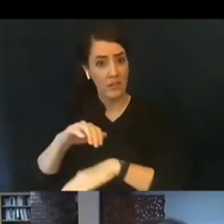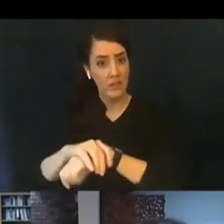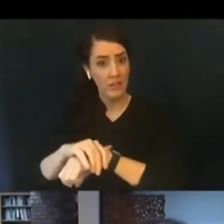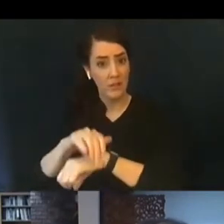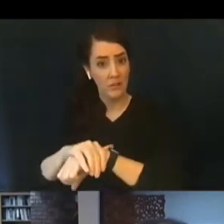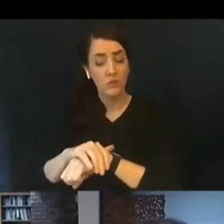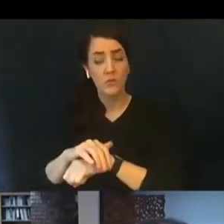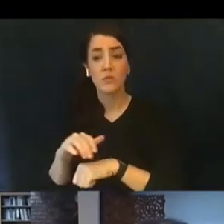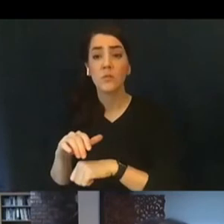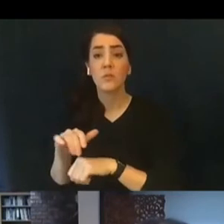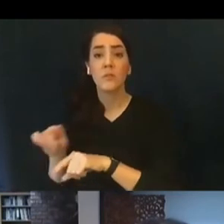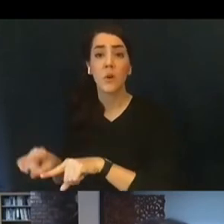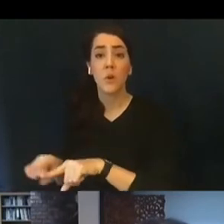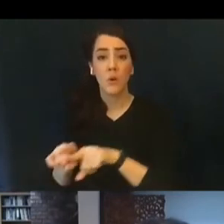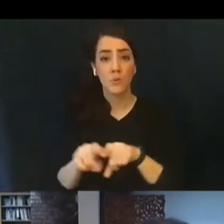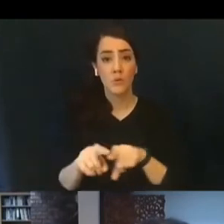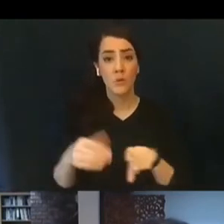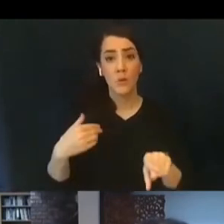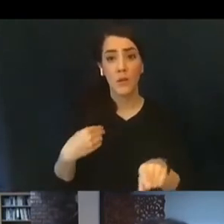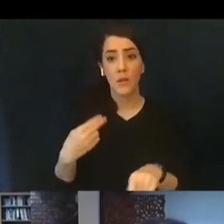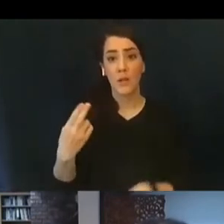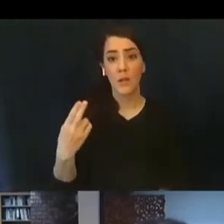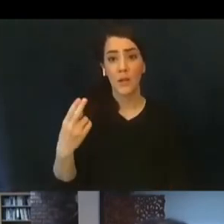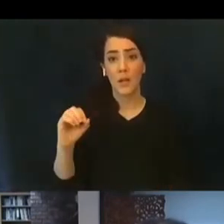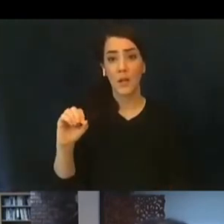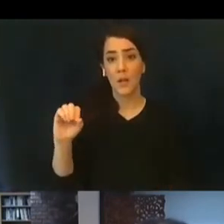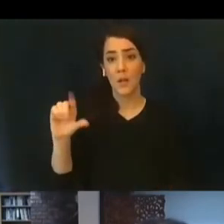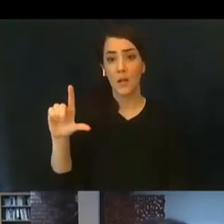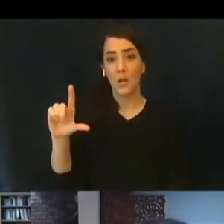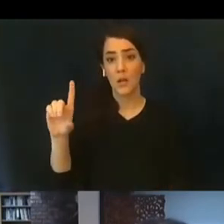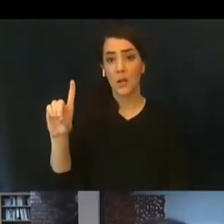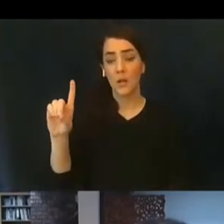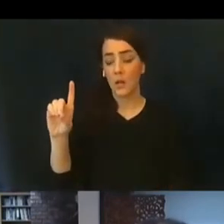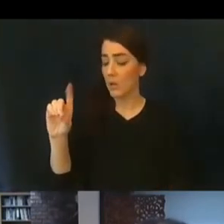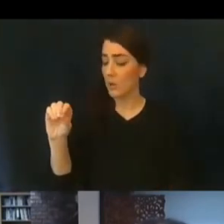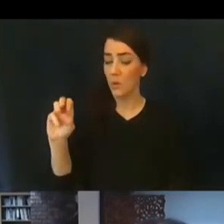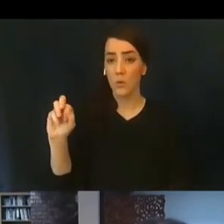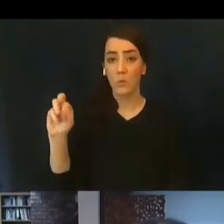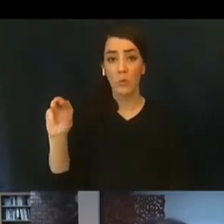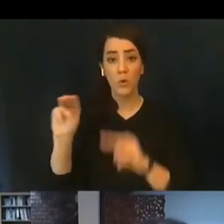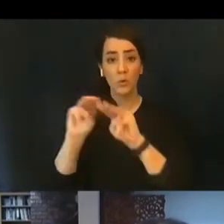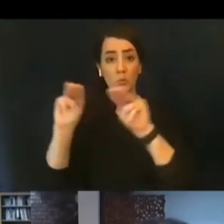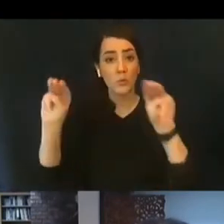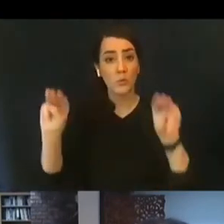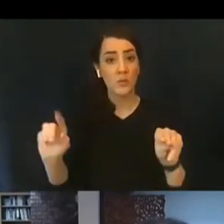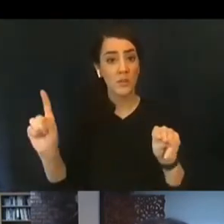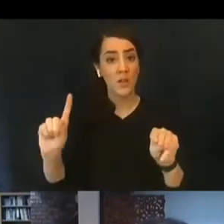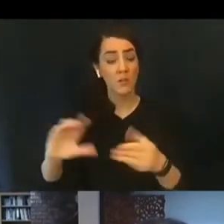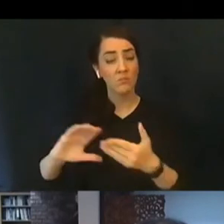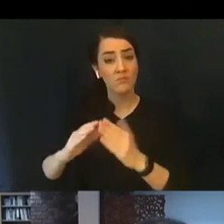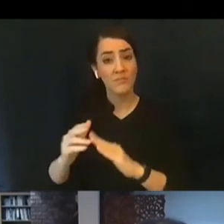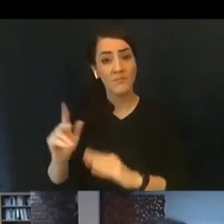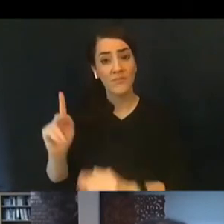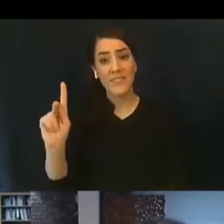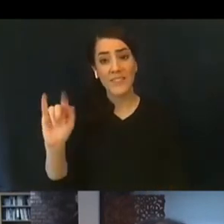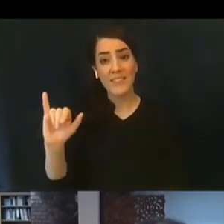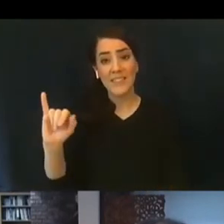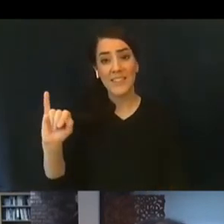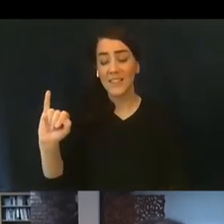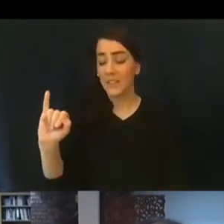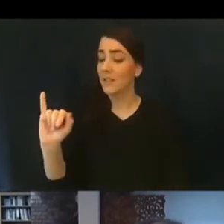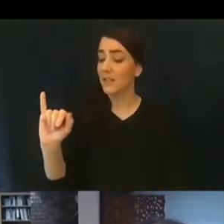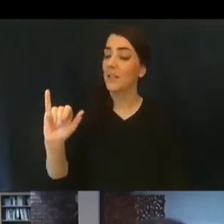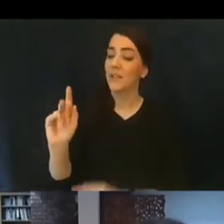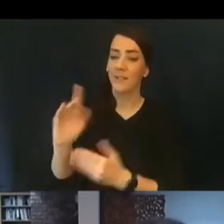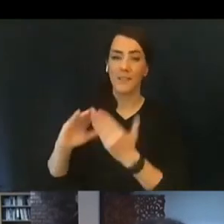Holdemur Museum in, in Kyiv, uh, and they have, um, staff that speak English and, um, they,